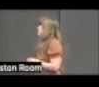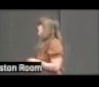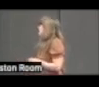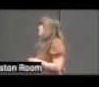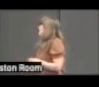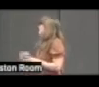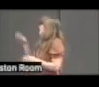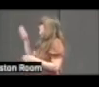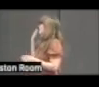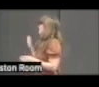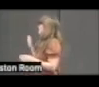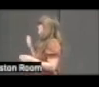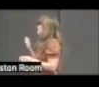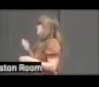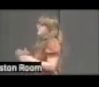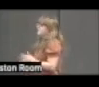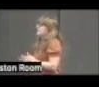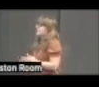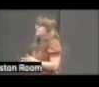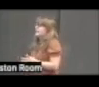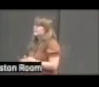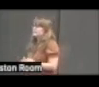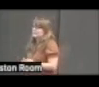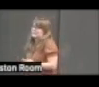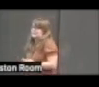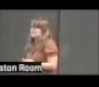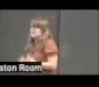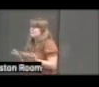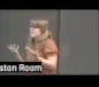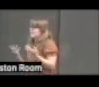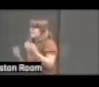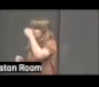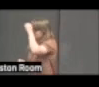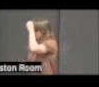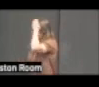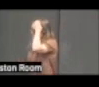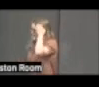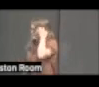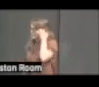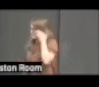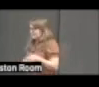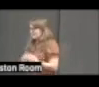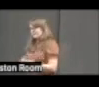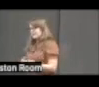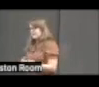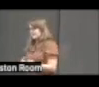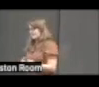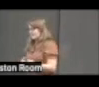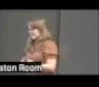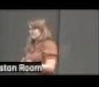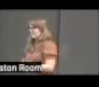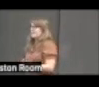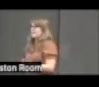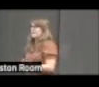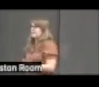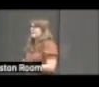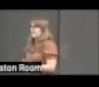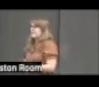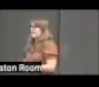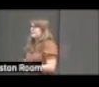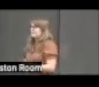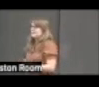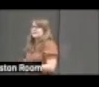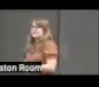that be so deforested in the last 20, 30 years. So even here, we could do a lot better on